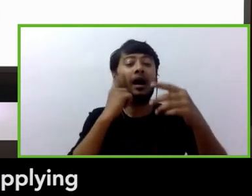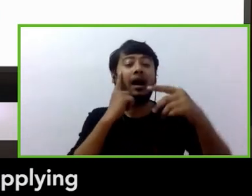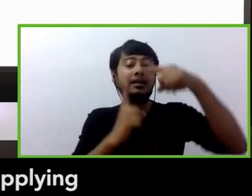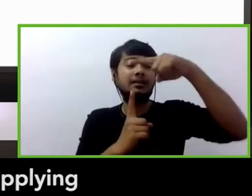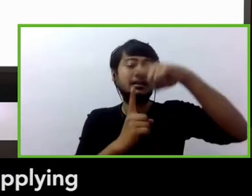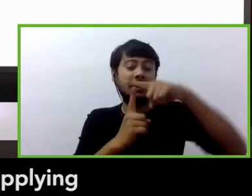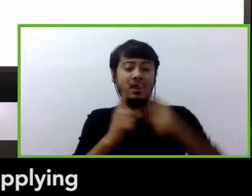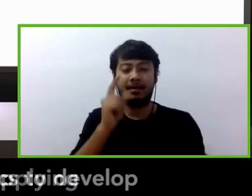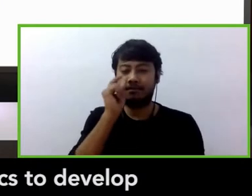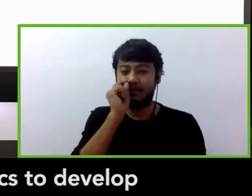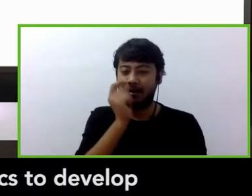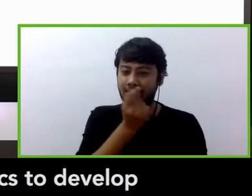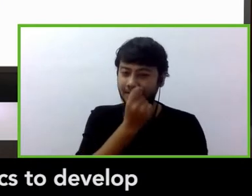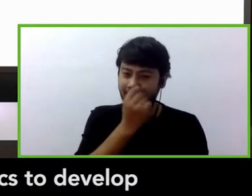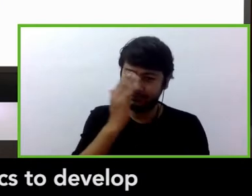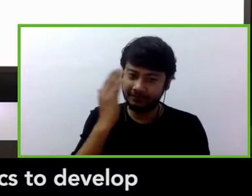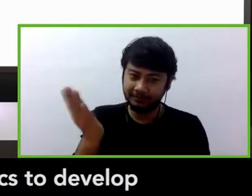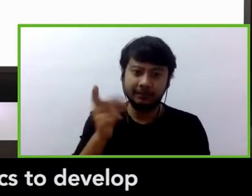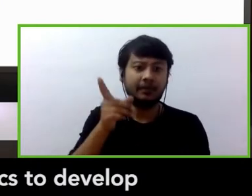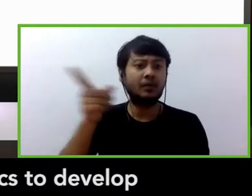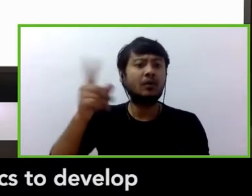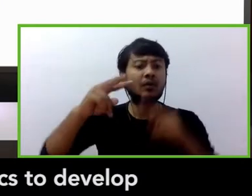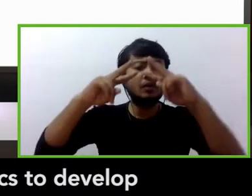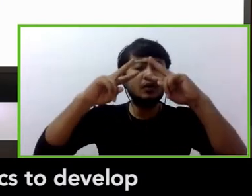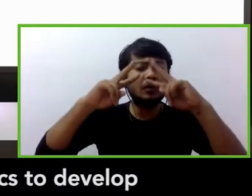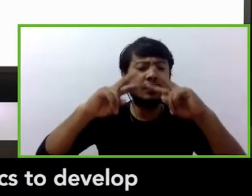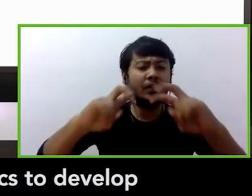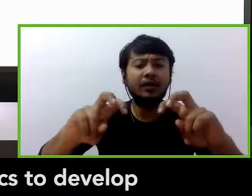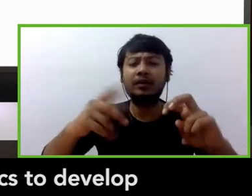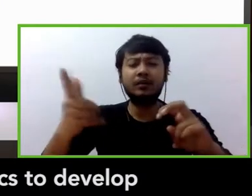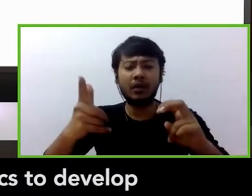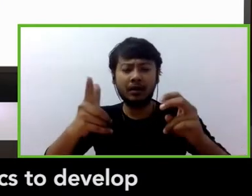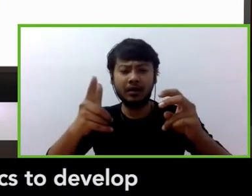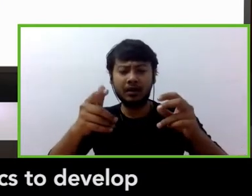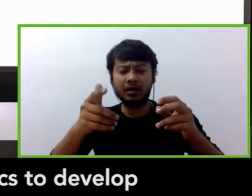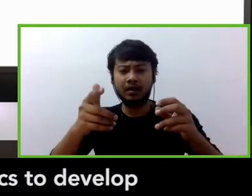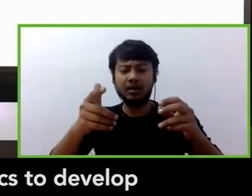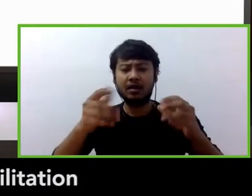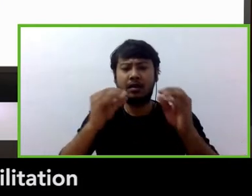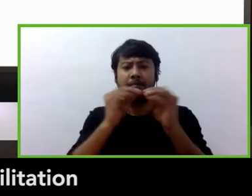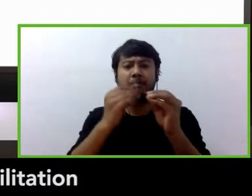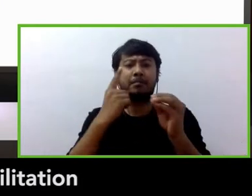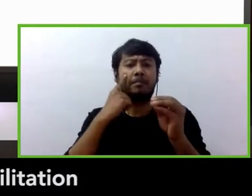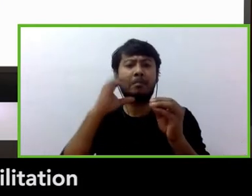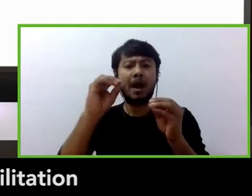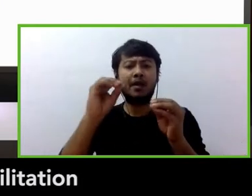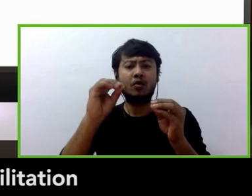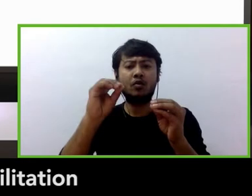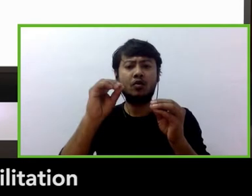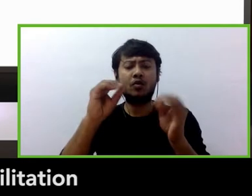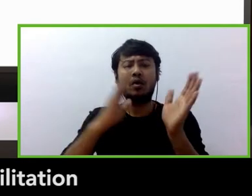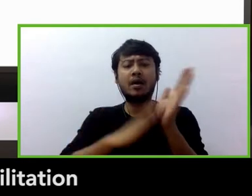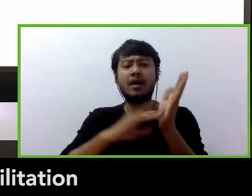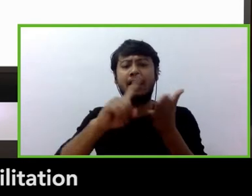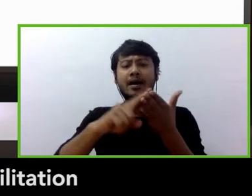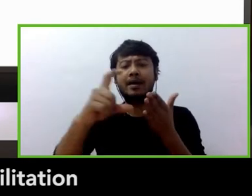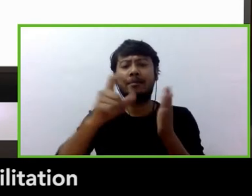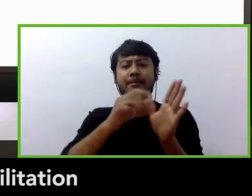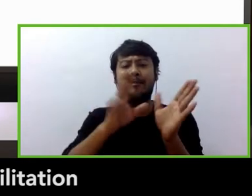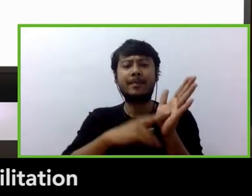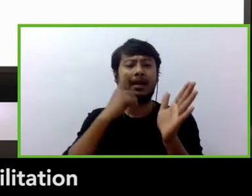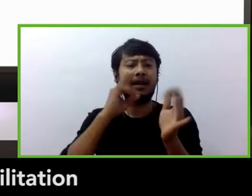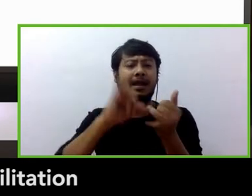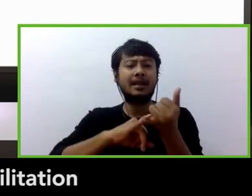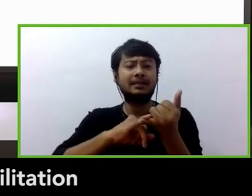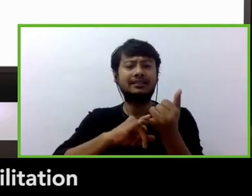focuses on applying mechanism design and movement biomechanics to develop functional and affordable